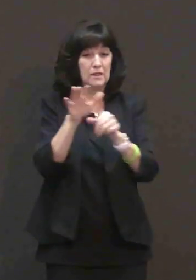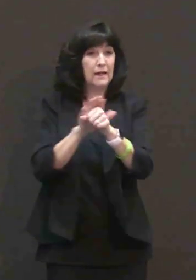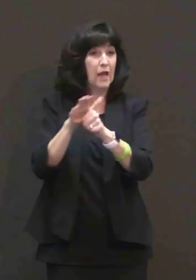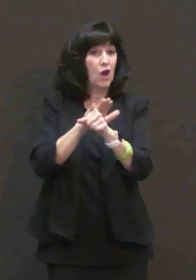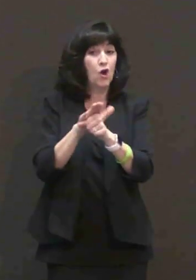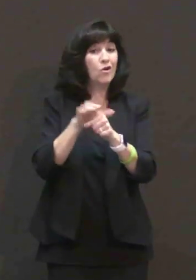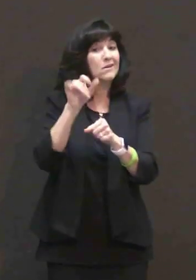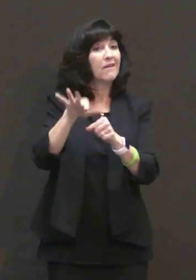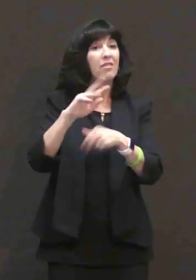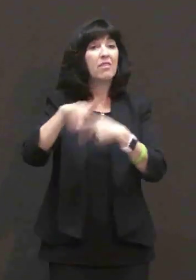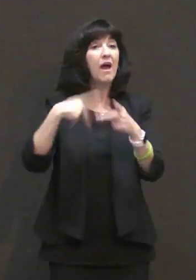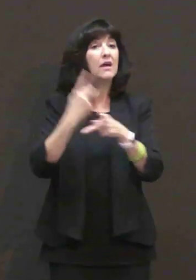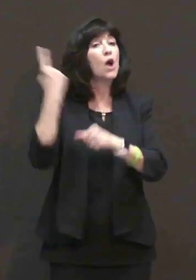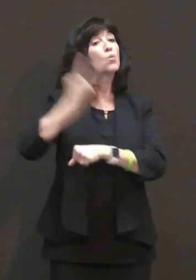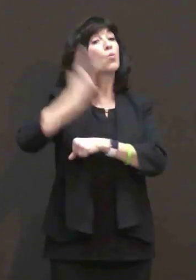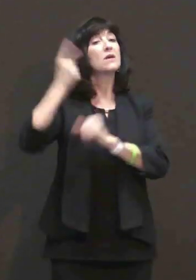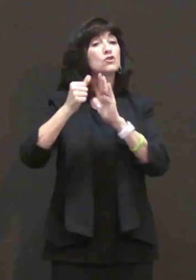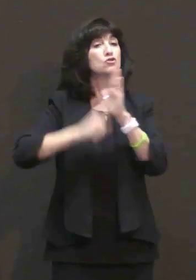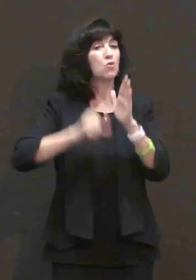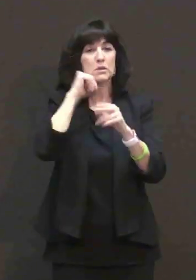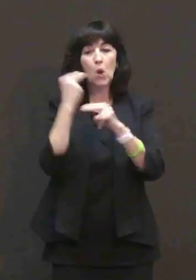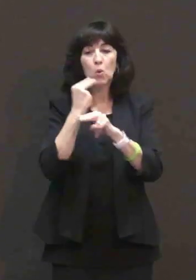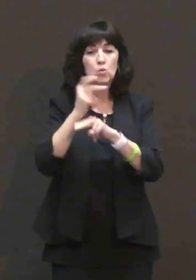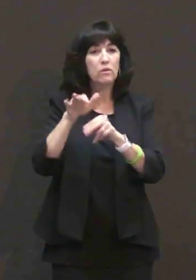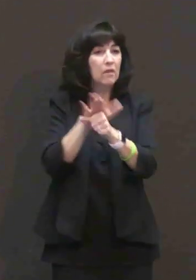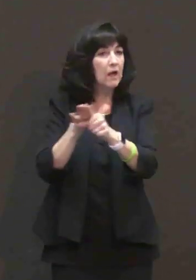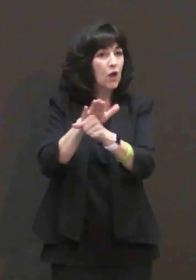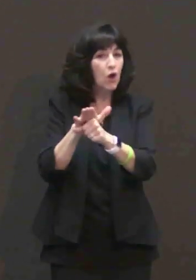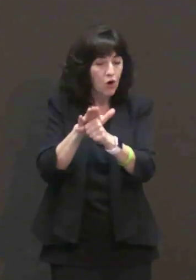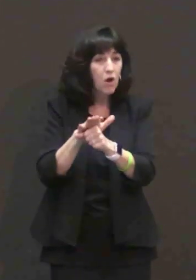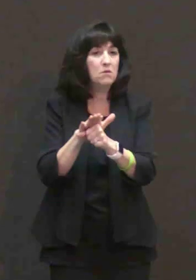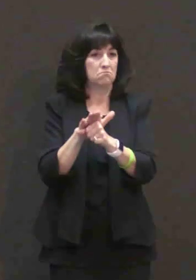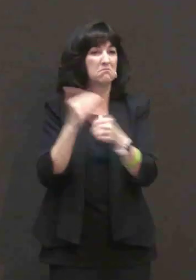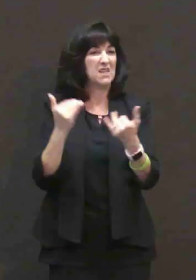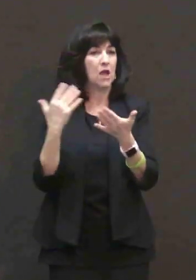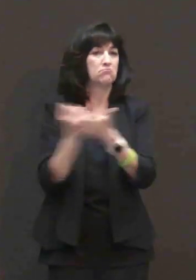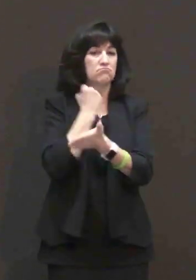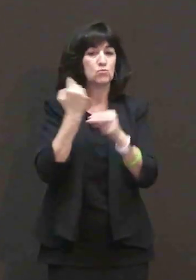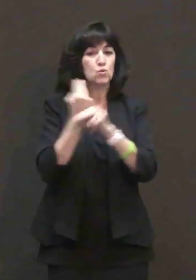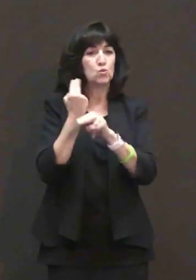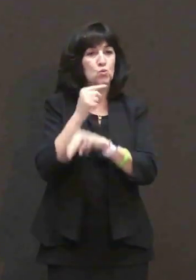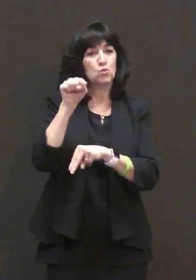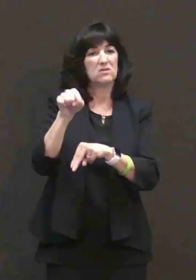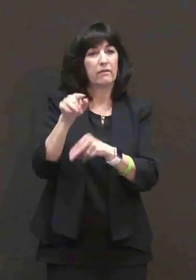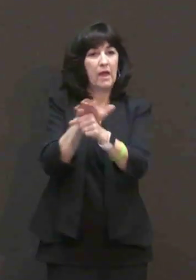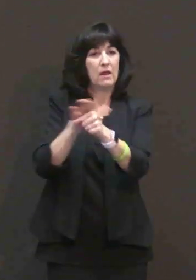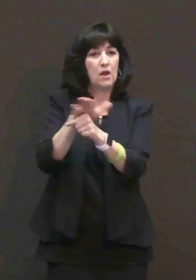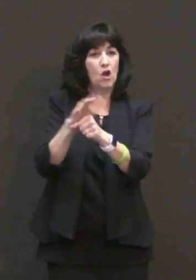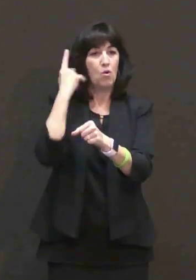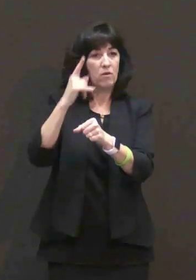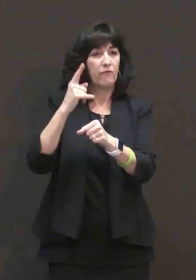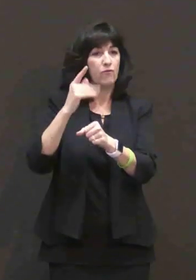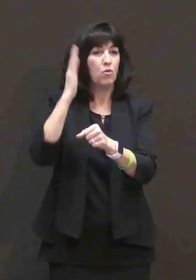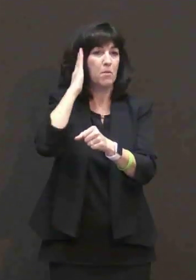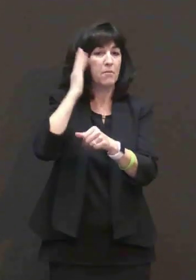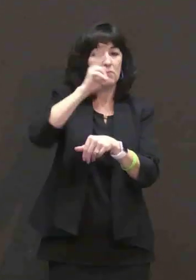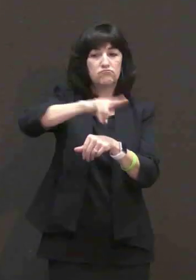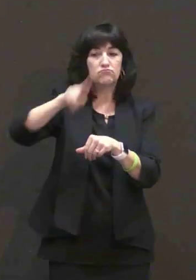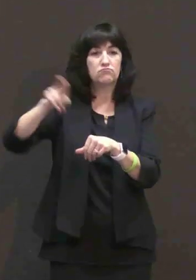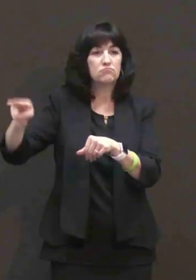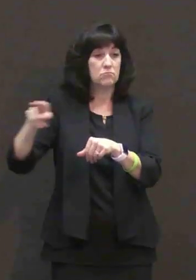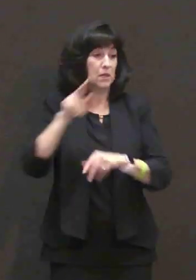been canceled, they will use that location for a patient. So they have that flexibility in their wall. So for the next 5 to 7 days, I feel